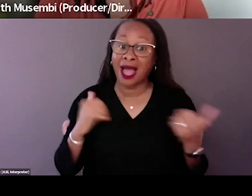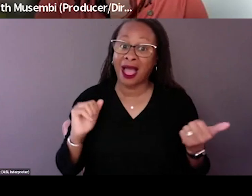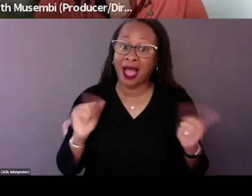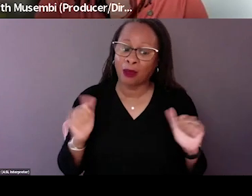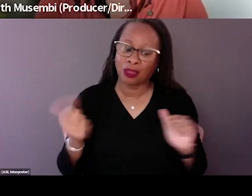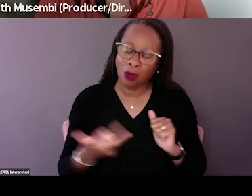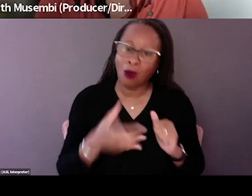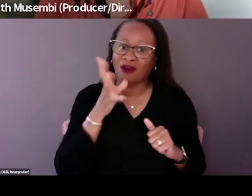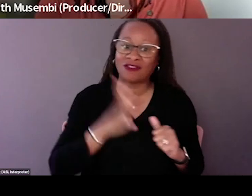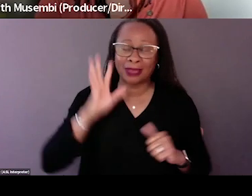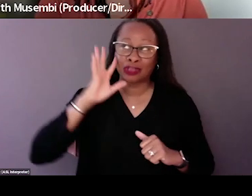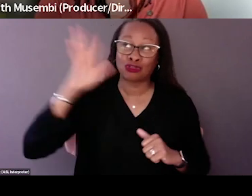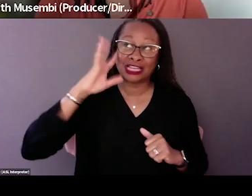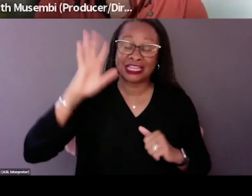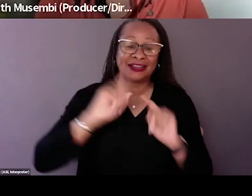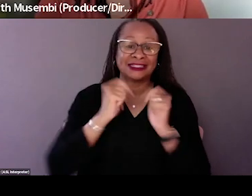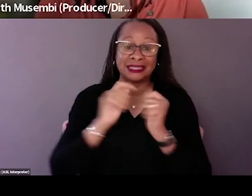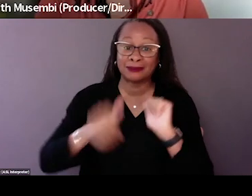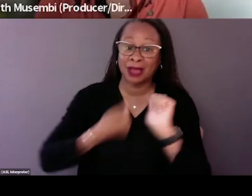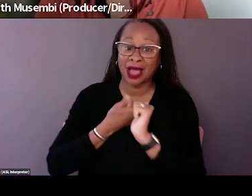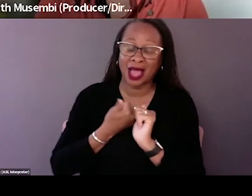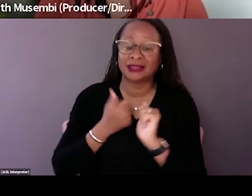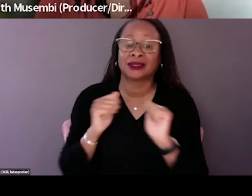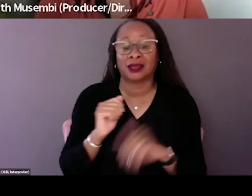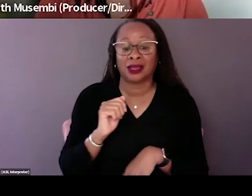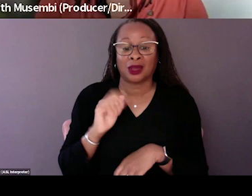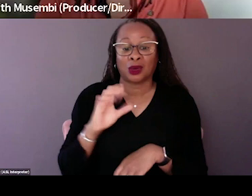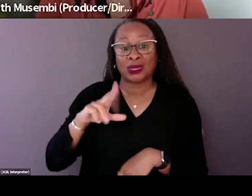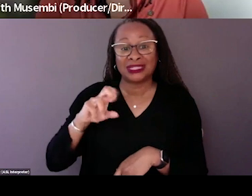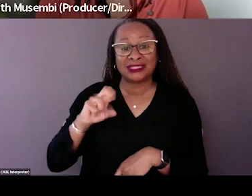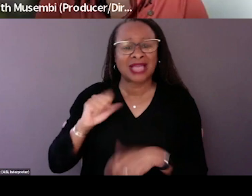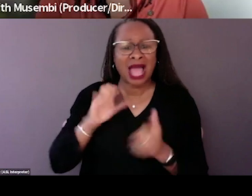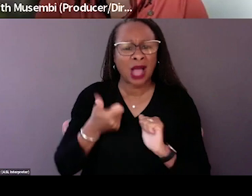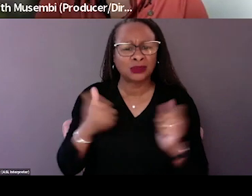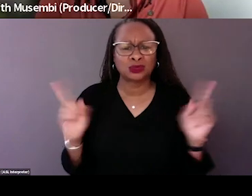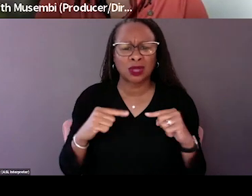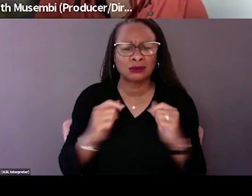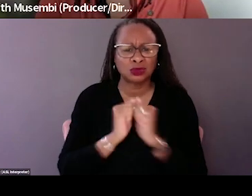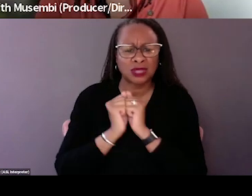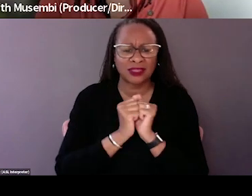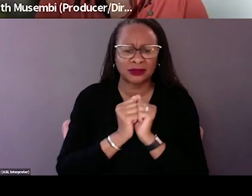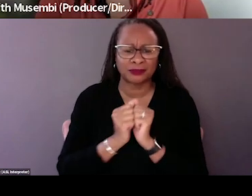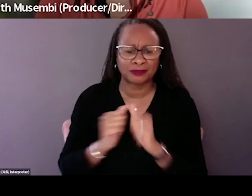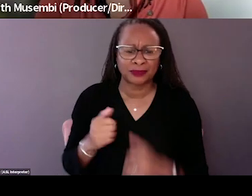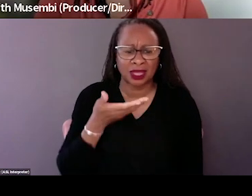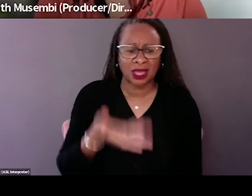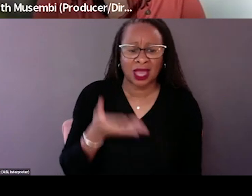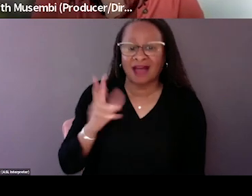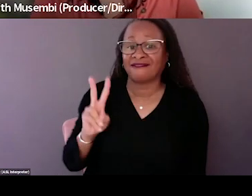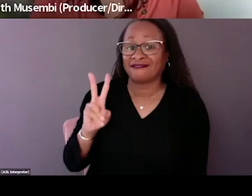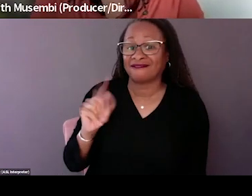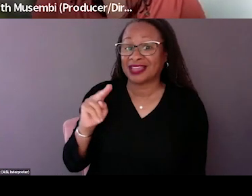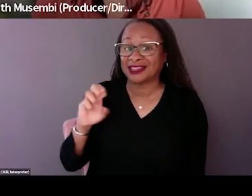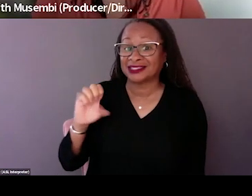team behind Queens was assembled. Should I take that one? The series came about actually